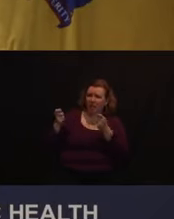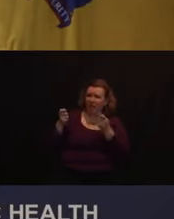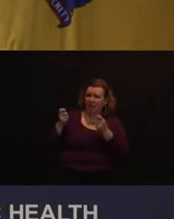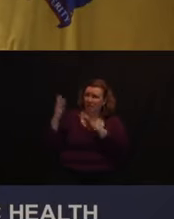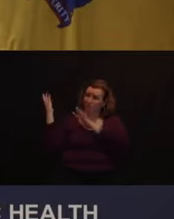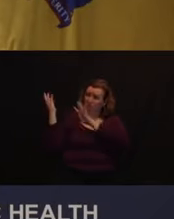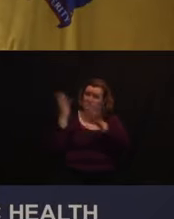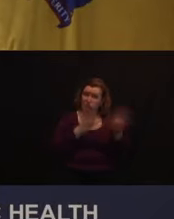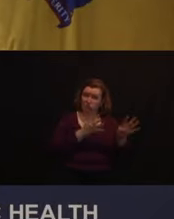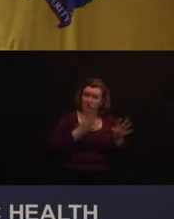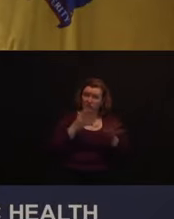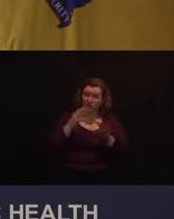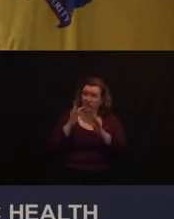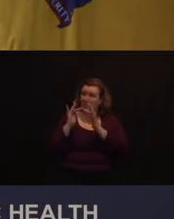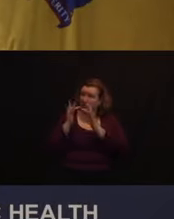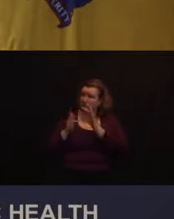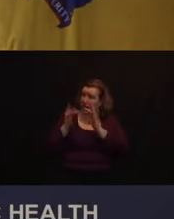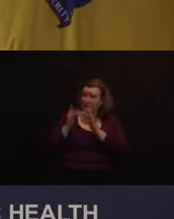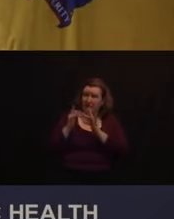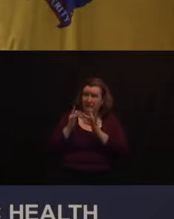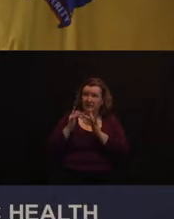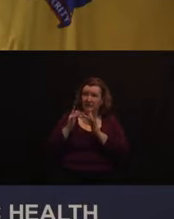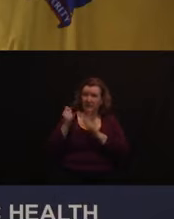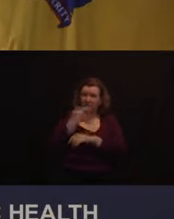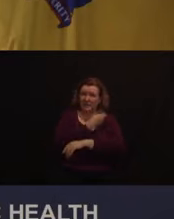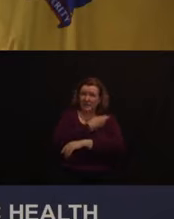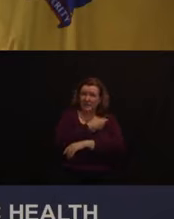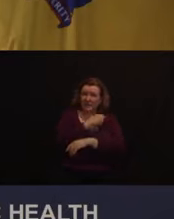the new vaccine finder or the regular